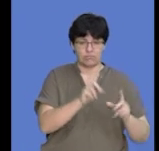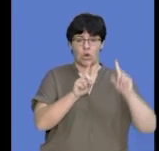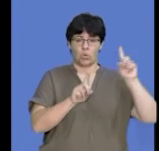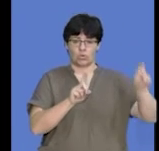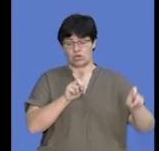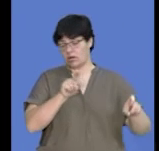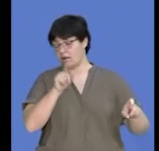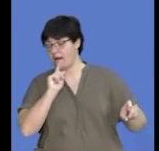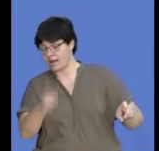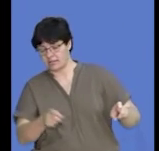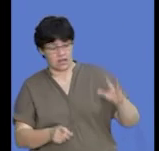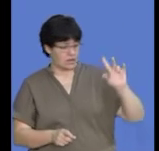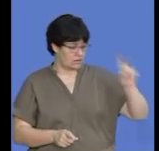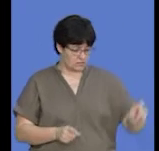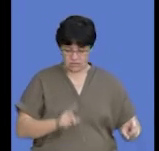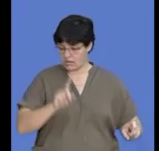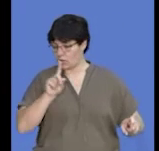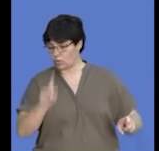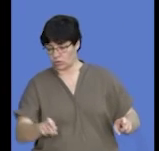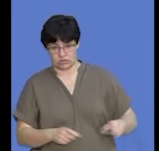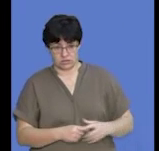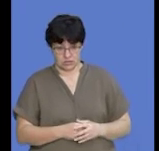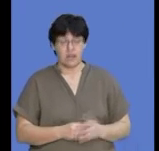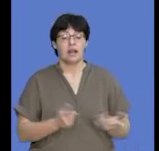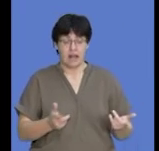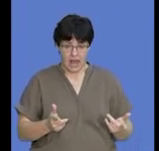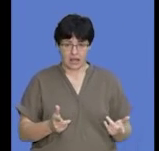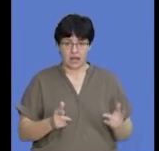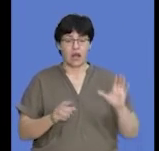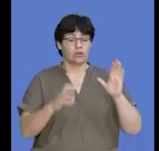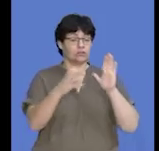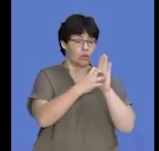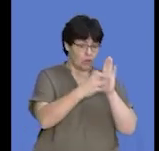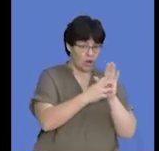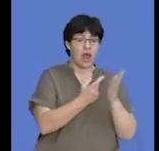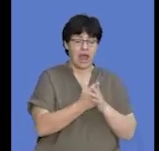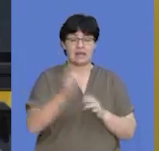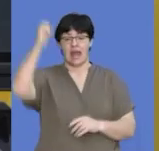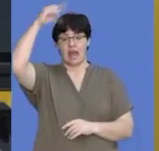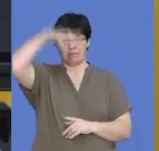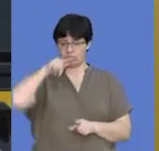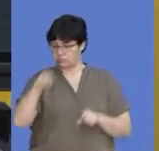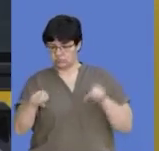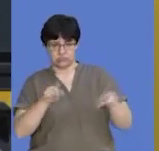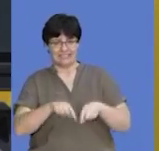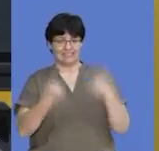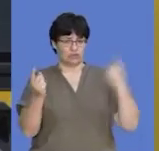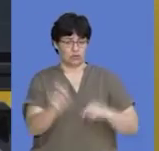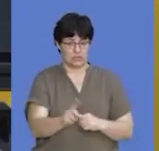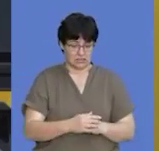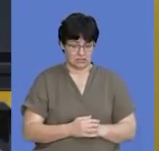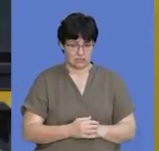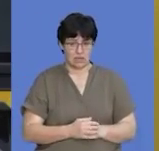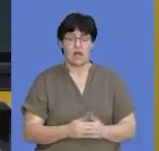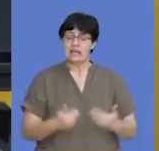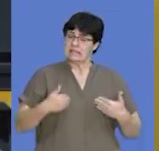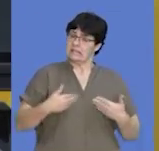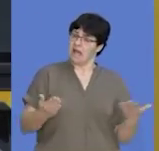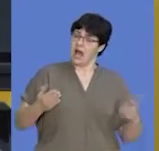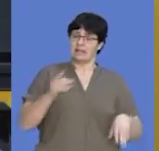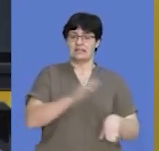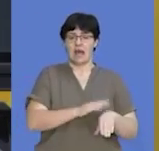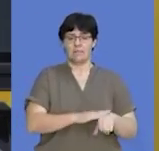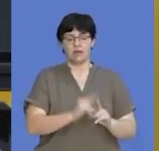begin each exam by orienteering your topographical map as well as your aerial photograph. Take the time at the beginning of the exam